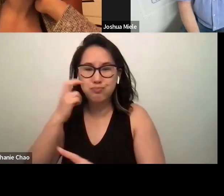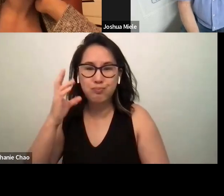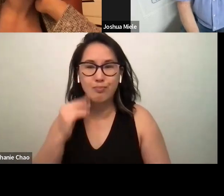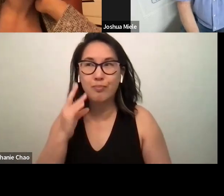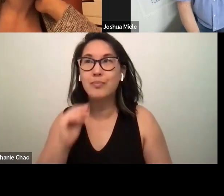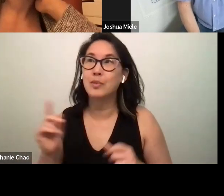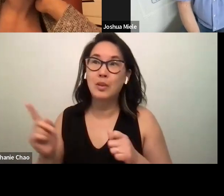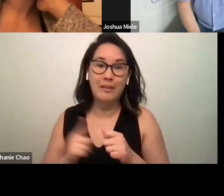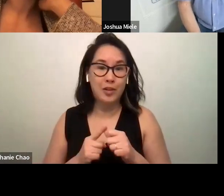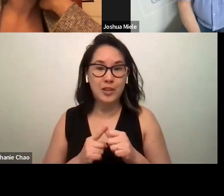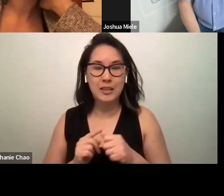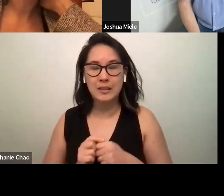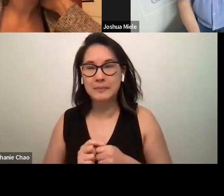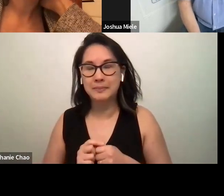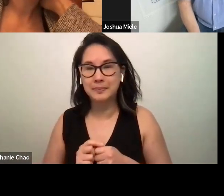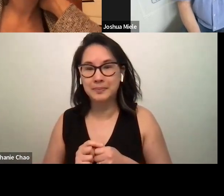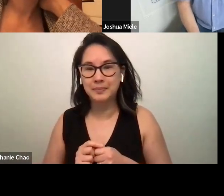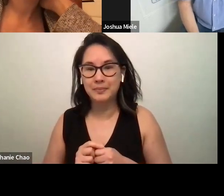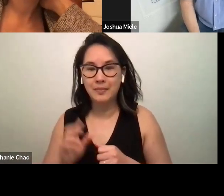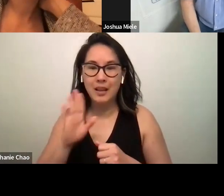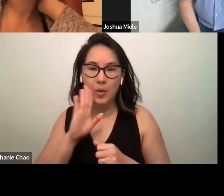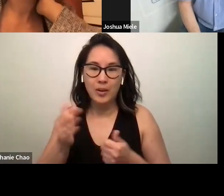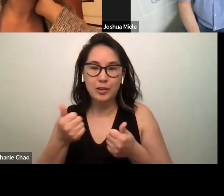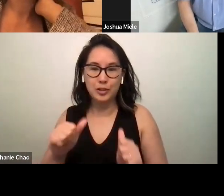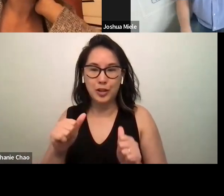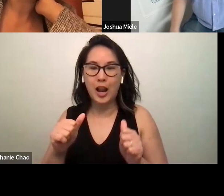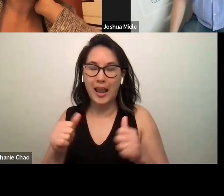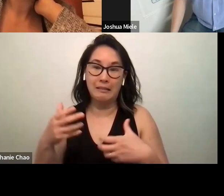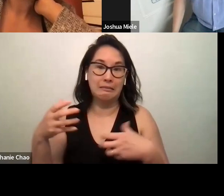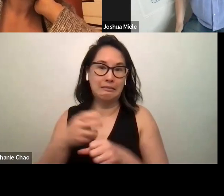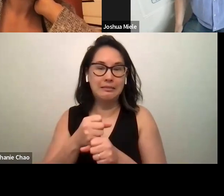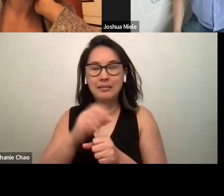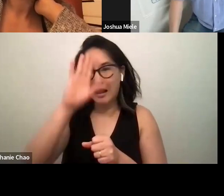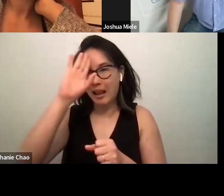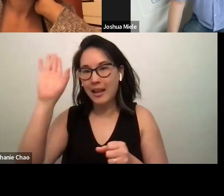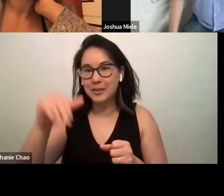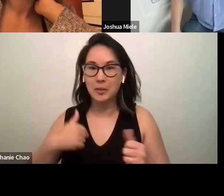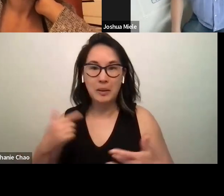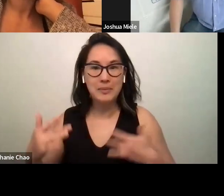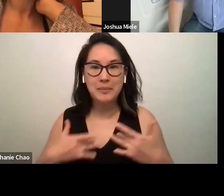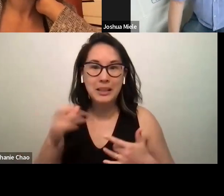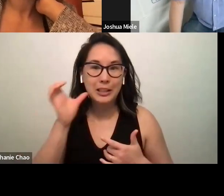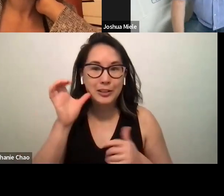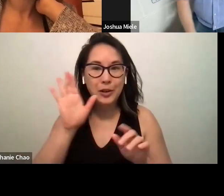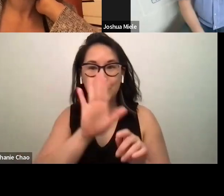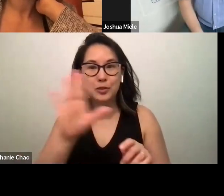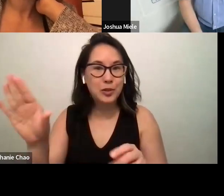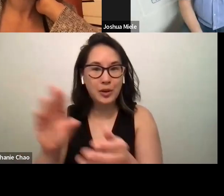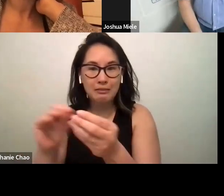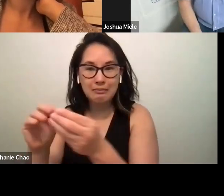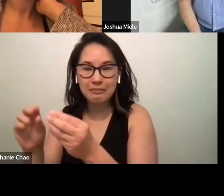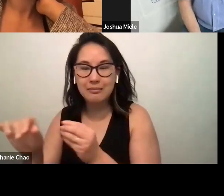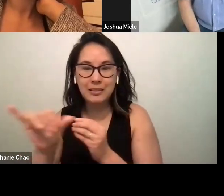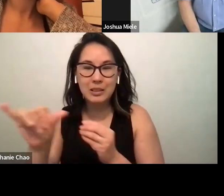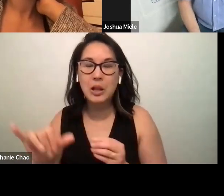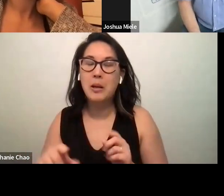you how, and I'm going to try to be brief because I know I'm really excited to hear what everybody else has to say, but I'll tell